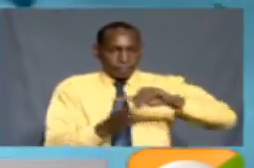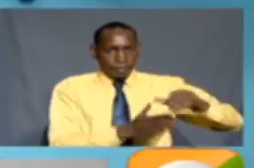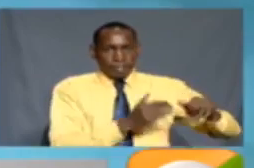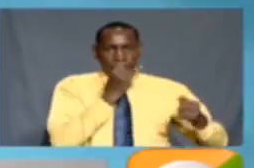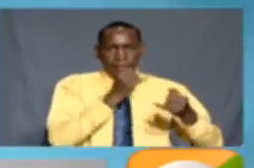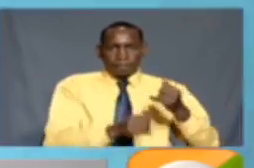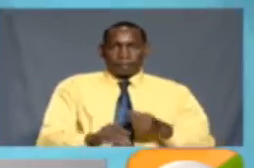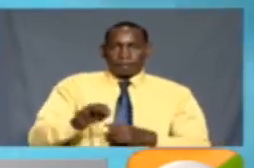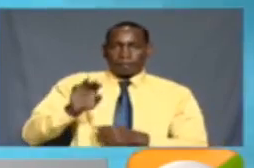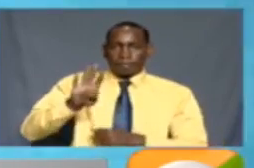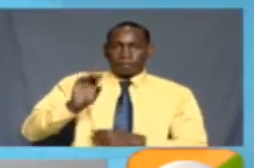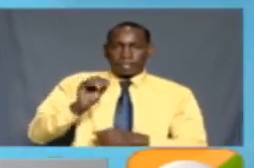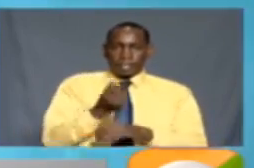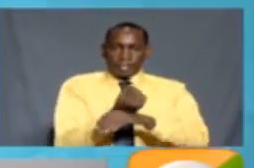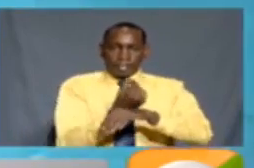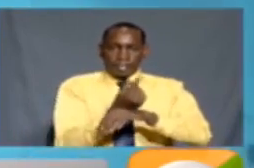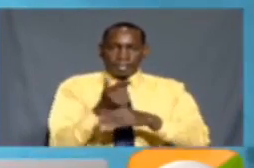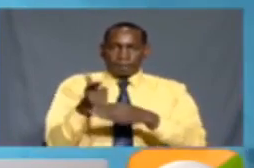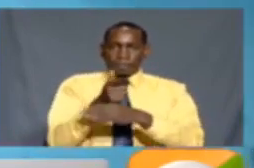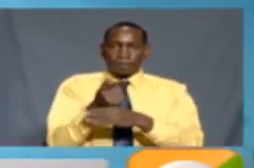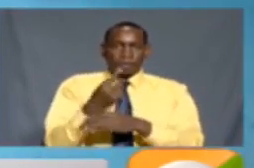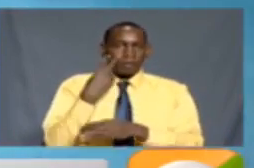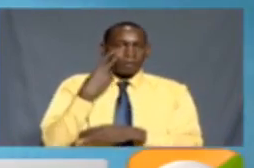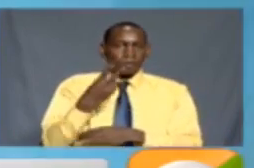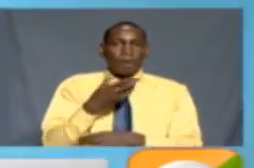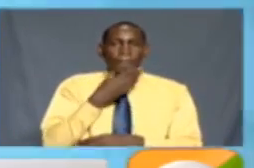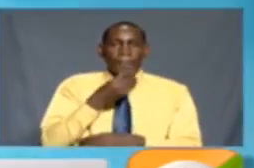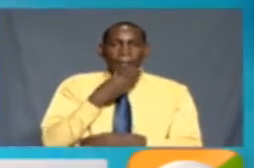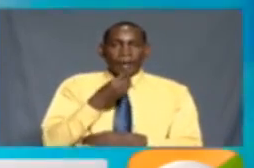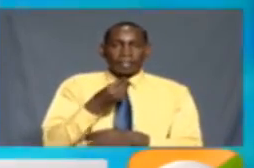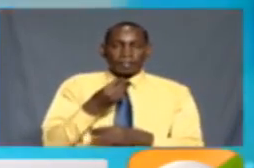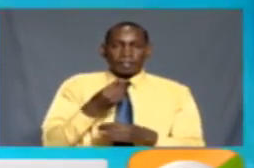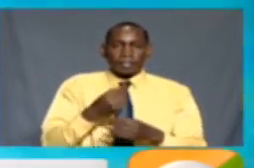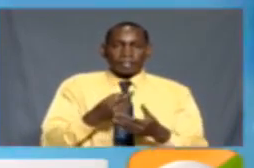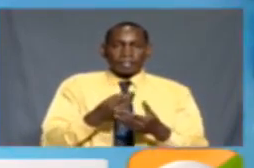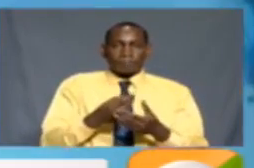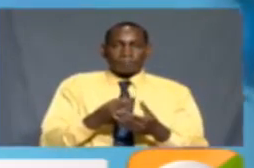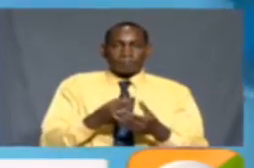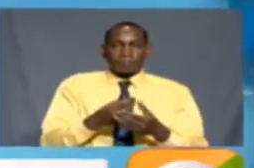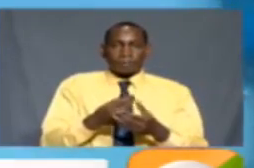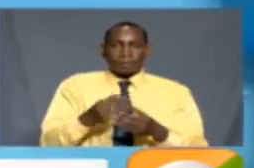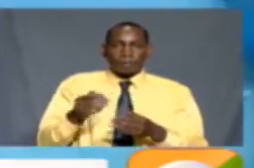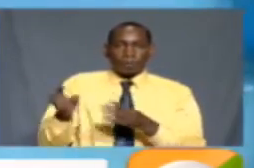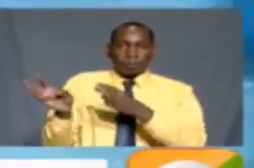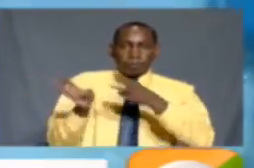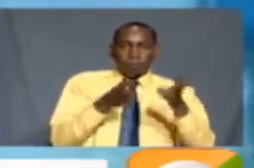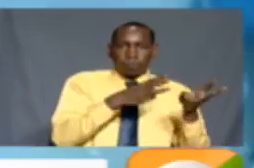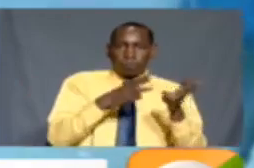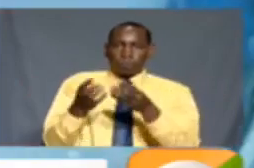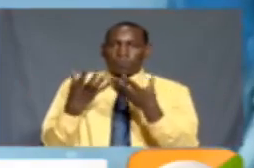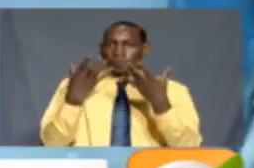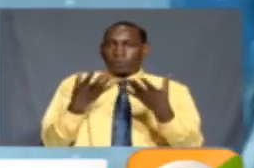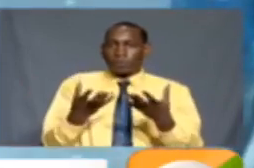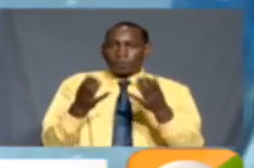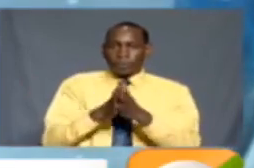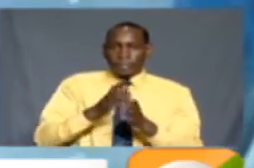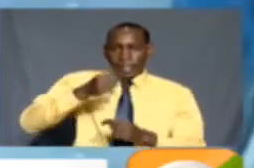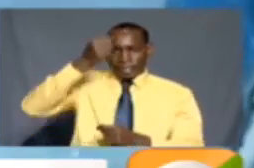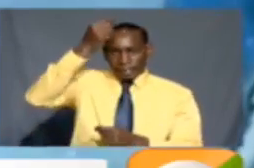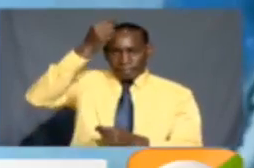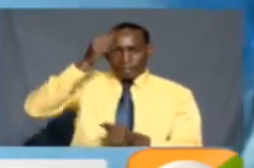a 40-second video clip showing a man flying away with an umbrella because of strong winds has gone viral on social